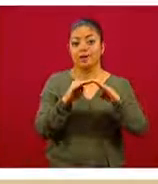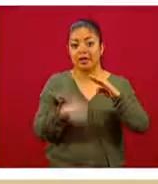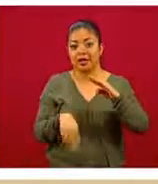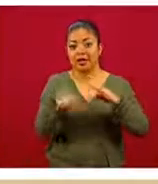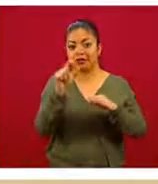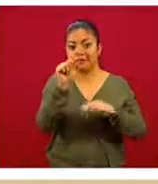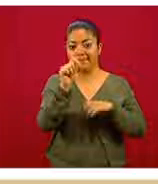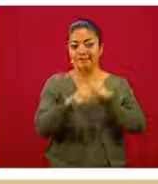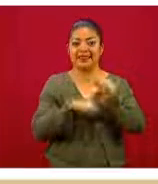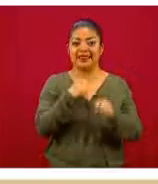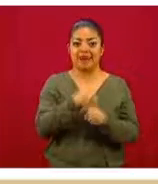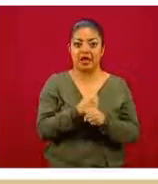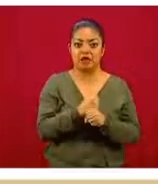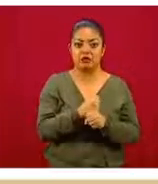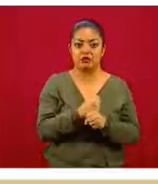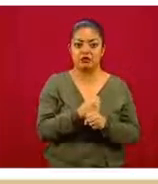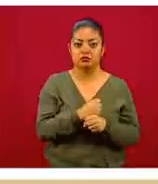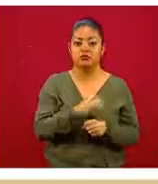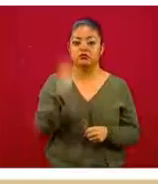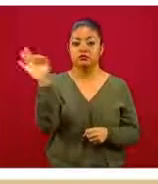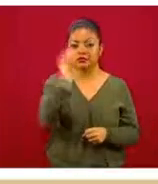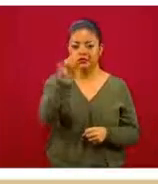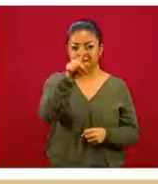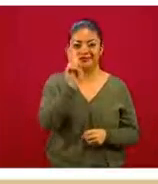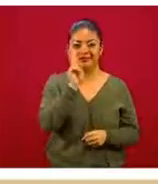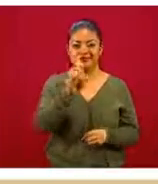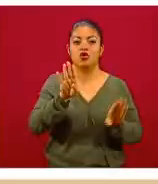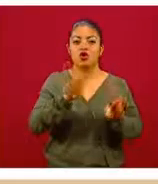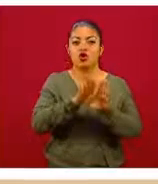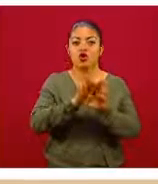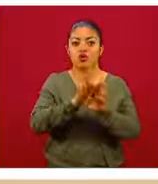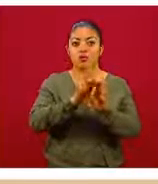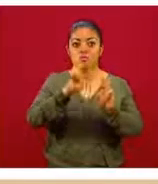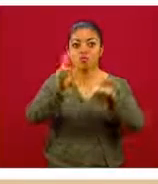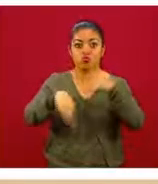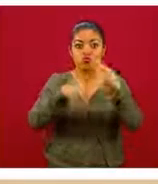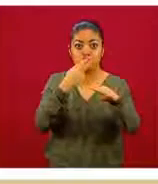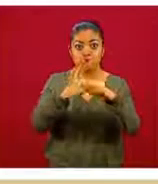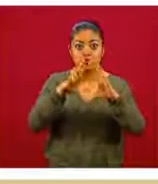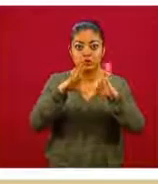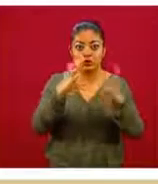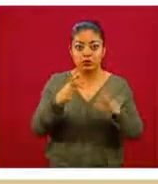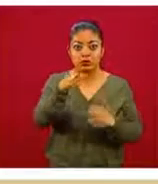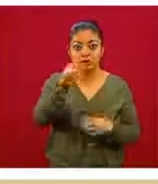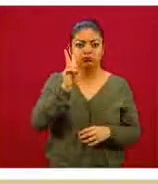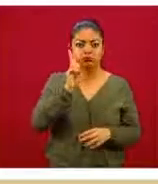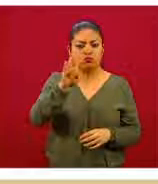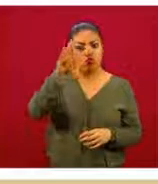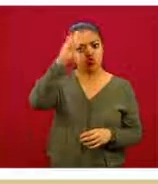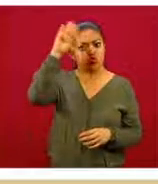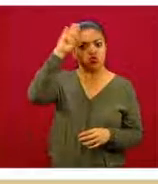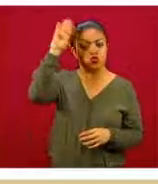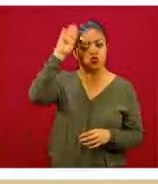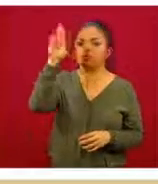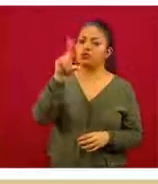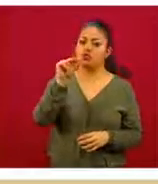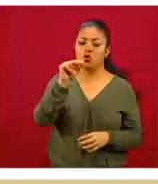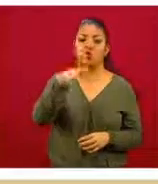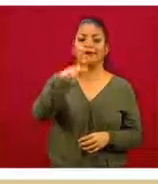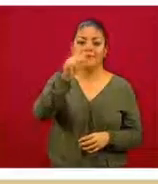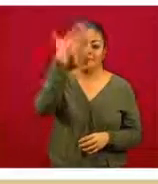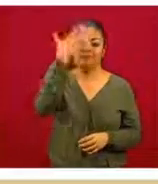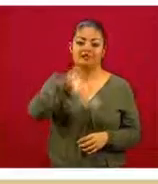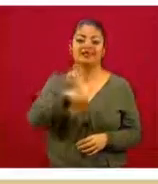we have 24 people who have died who are under 20 years of age. We take a look at this with respect to